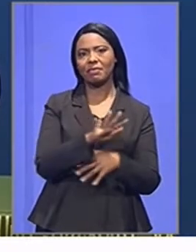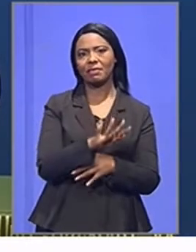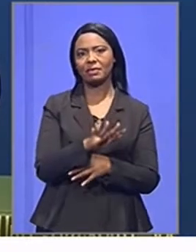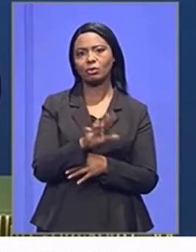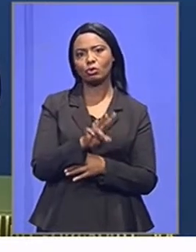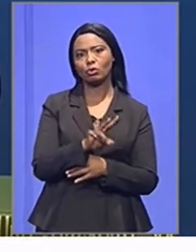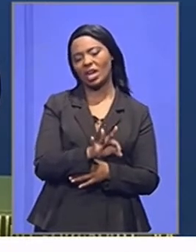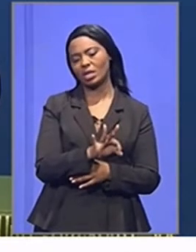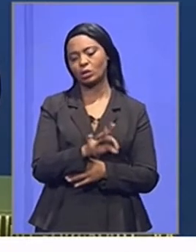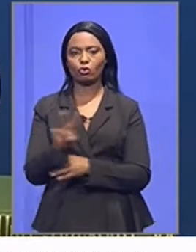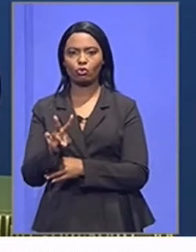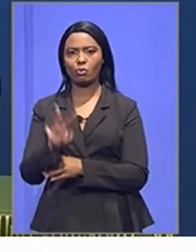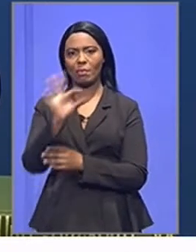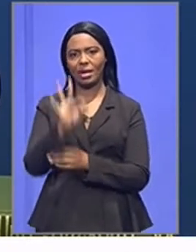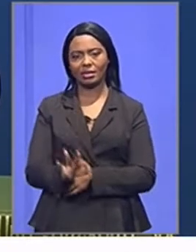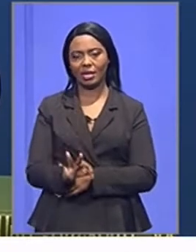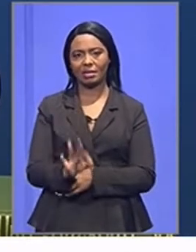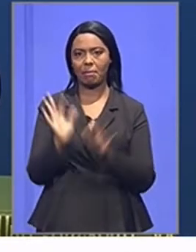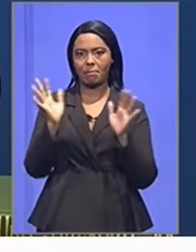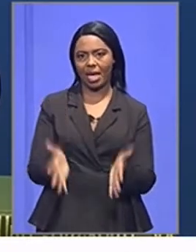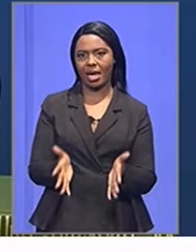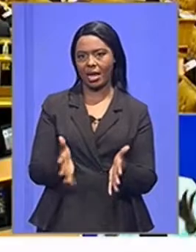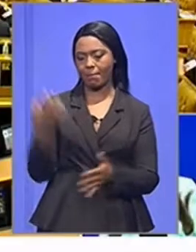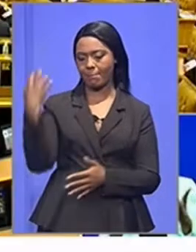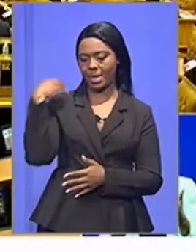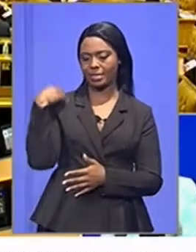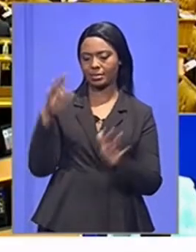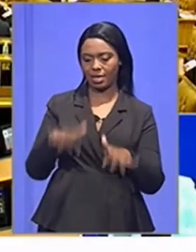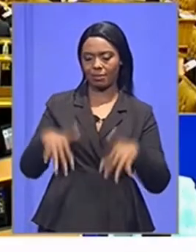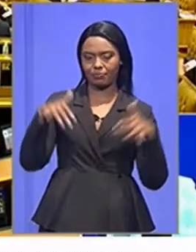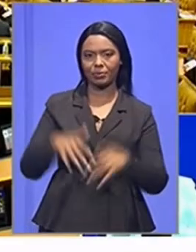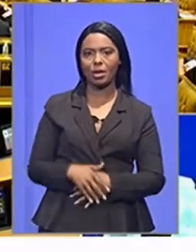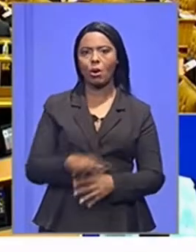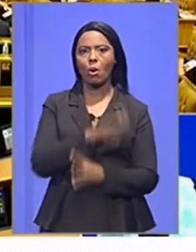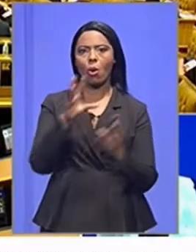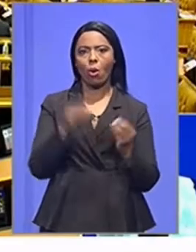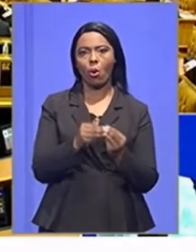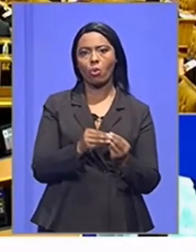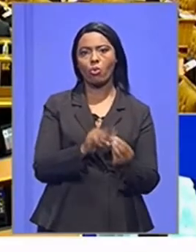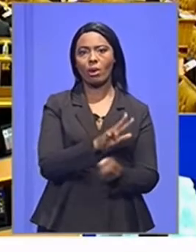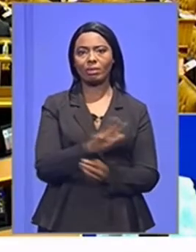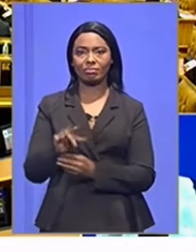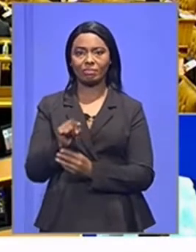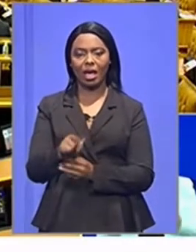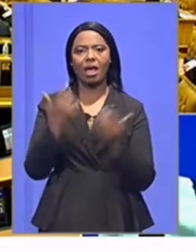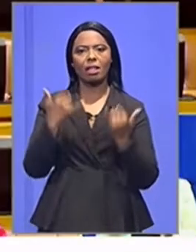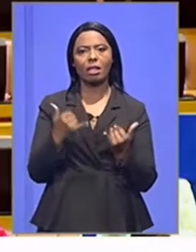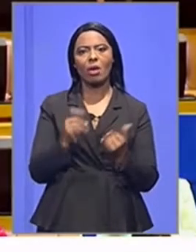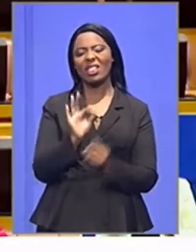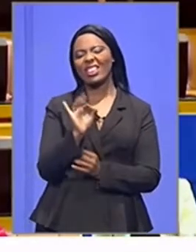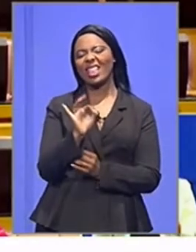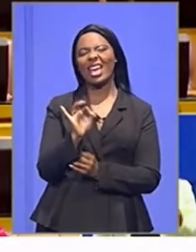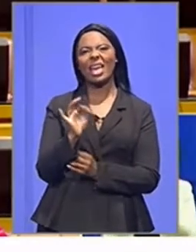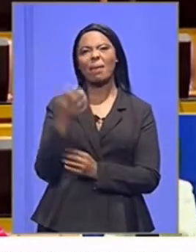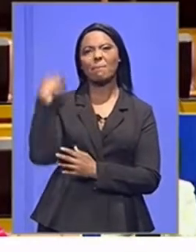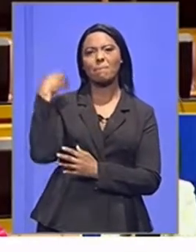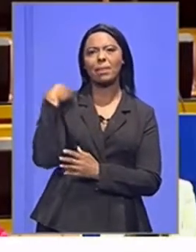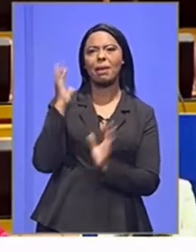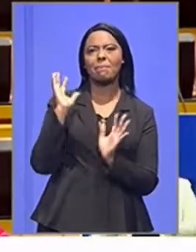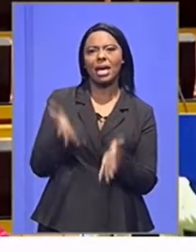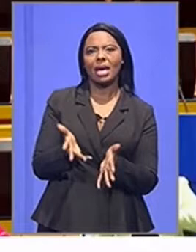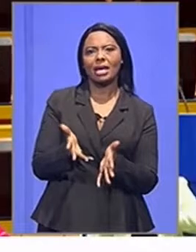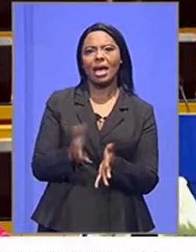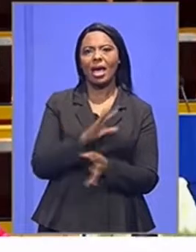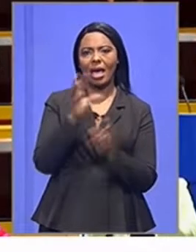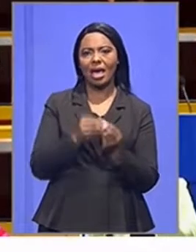32 fela tsa tse di neng di totilwe. Mo botona ba le 28 ke ba le bararo fela ba ba fitlheletseng dipersente tse